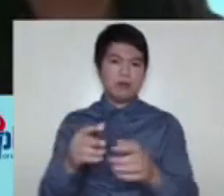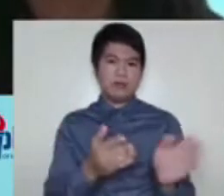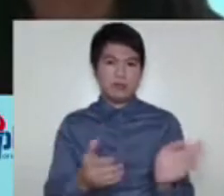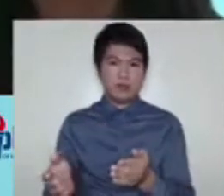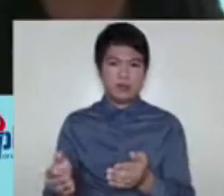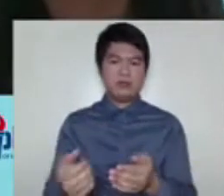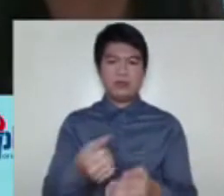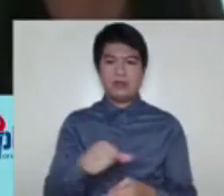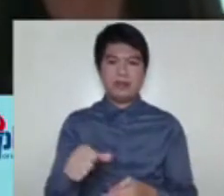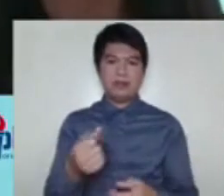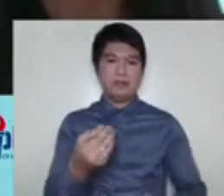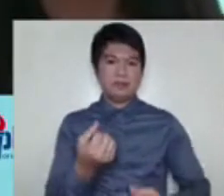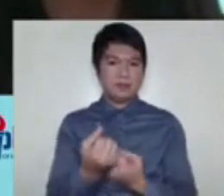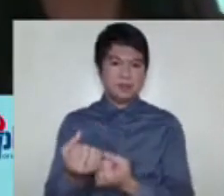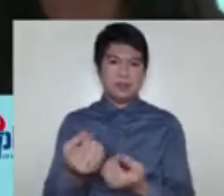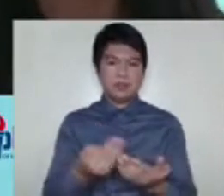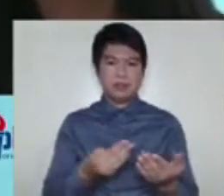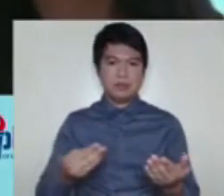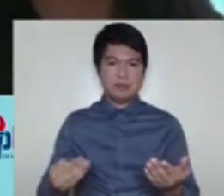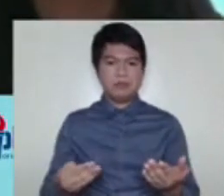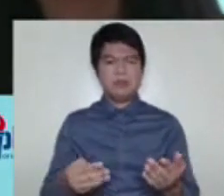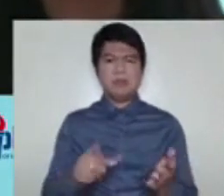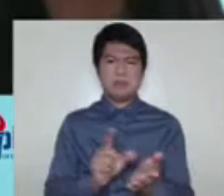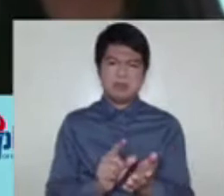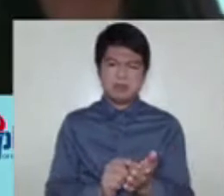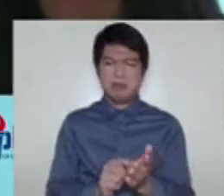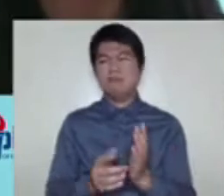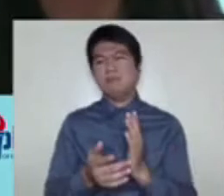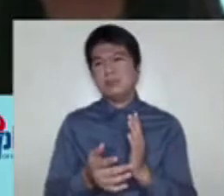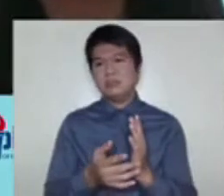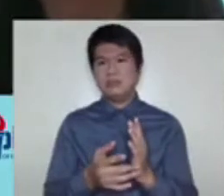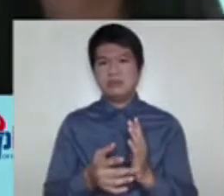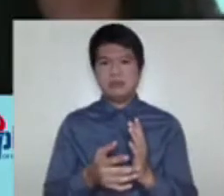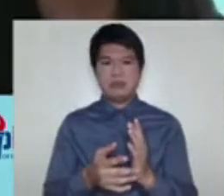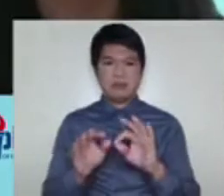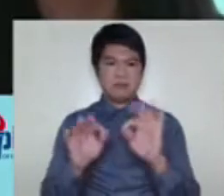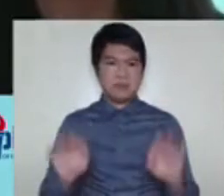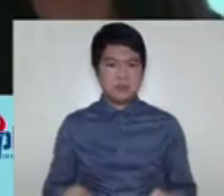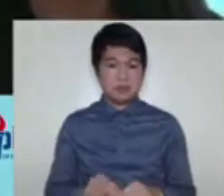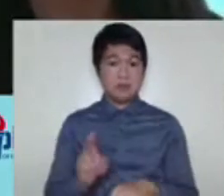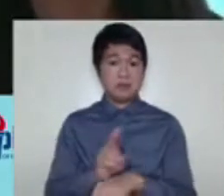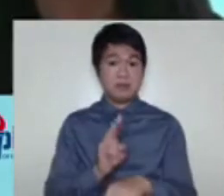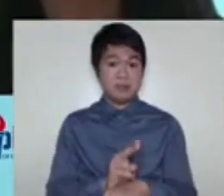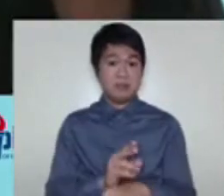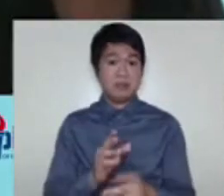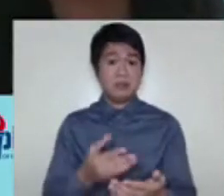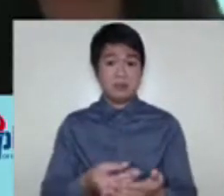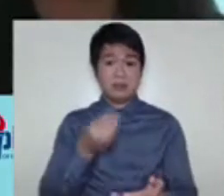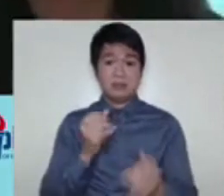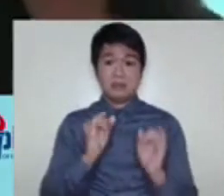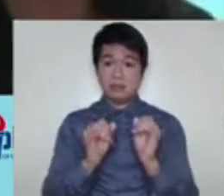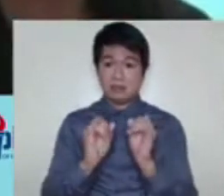in print or digital format, made by you, used in the lesson delivery, that highlights the teaching strategy that promote